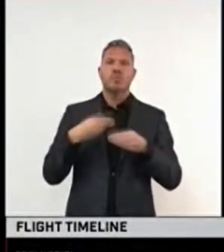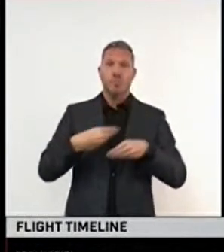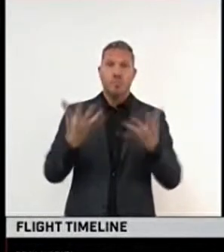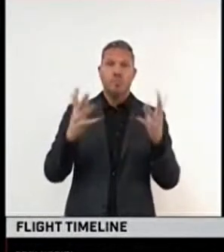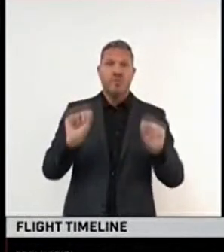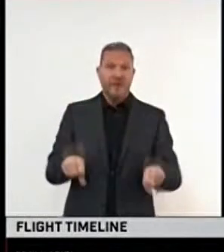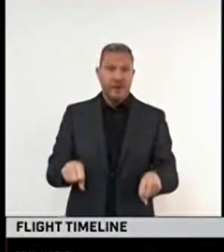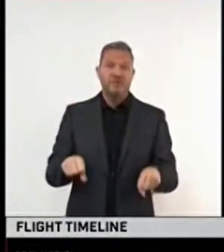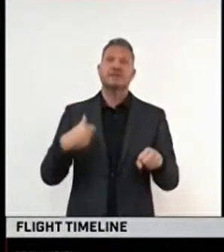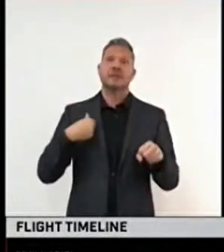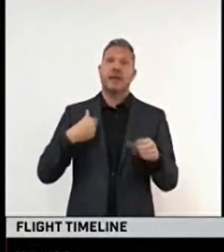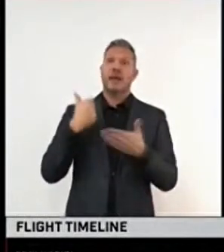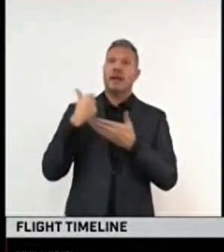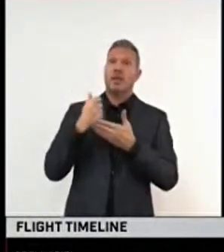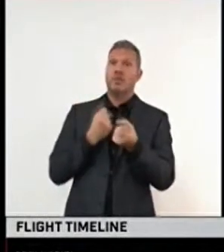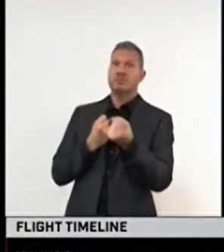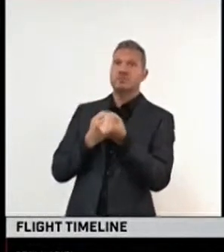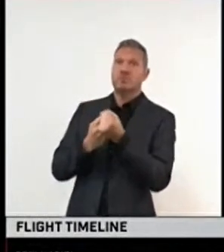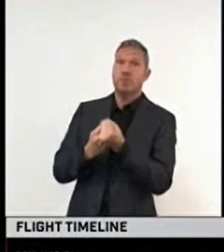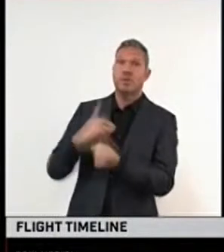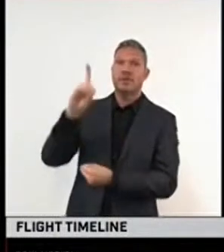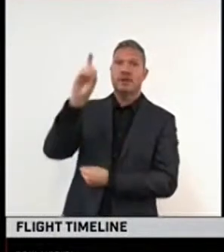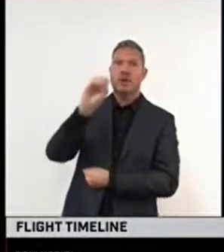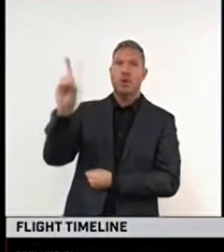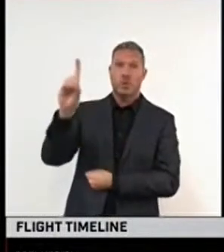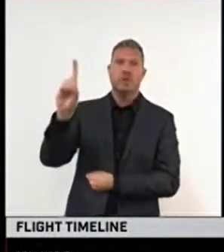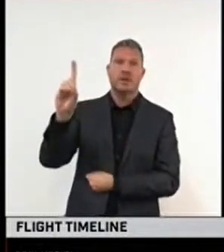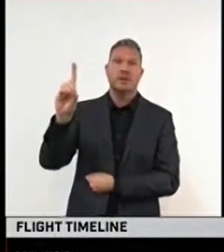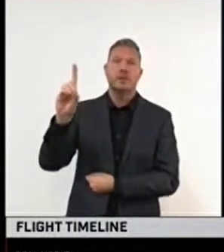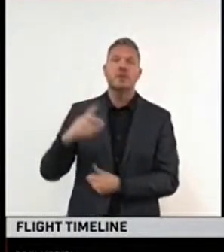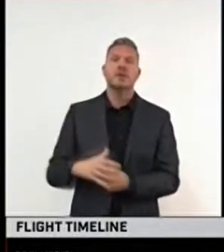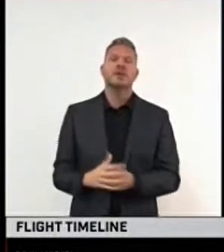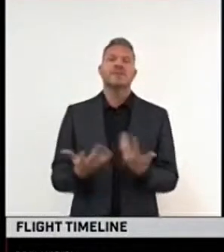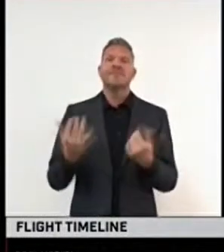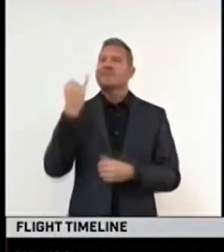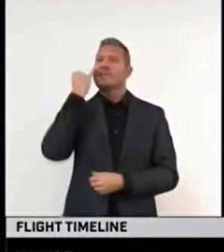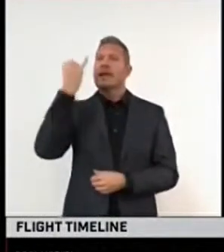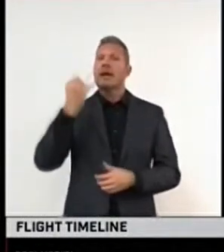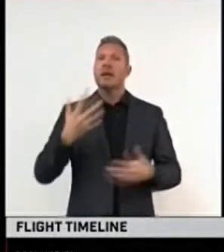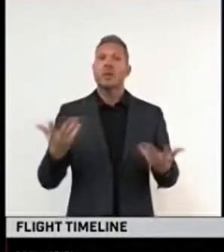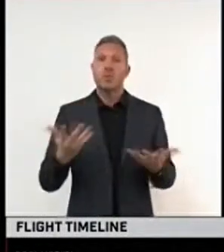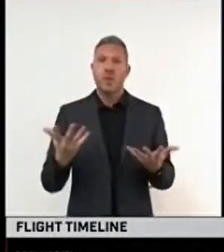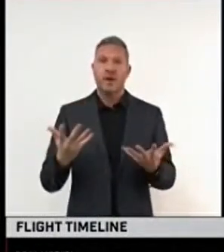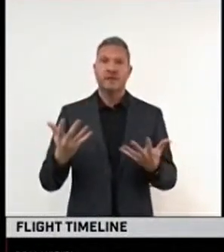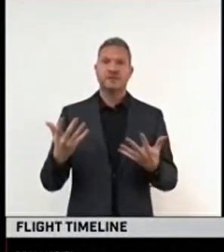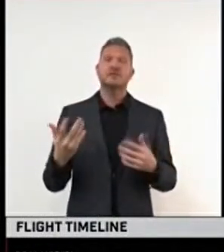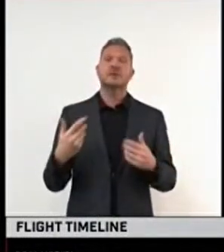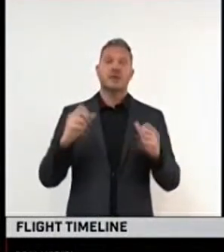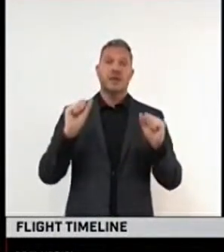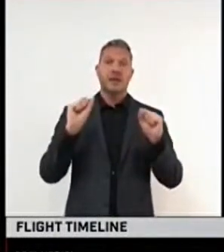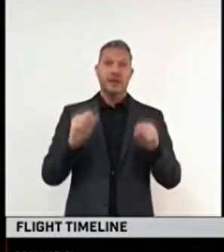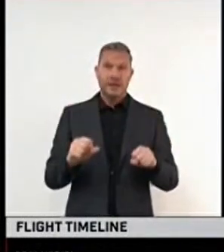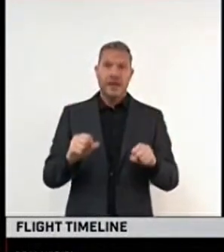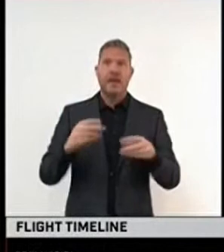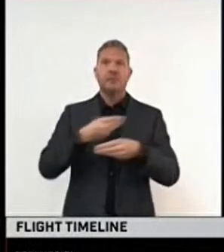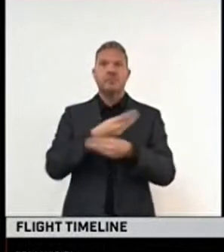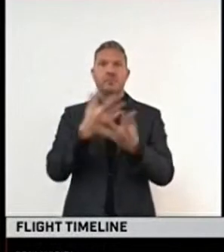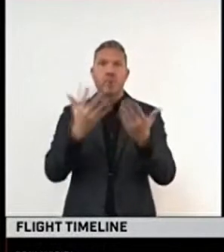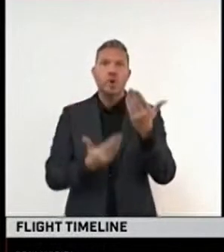able to support the mission of the Department of Defense. And the idea of those activities to be able to leverage new technologies,